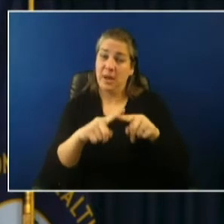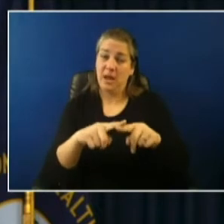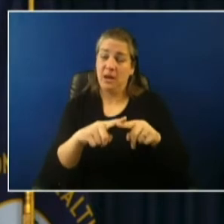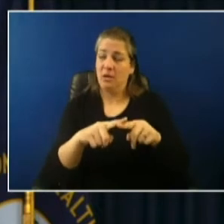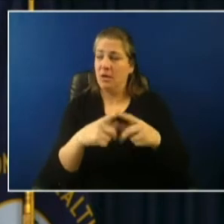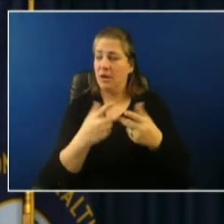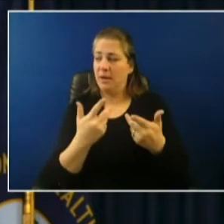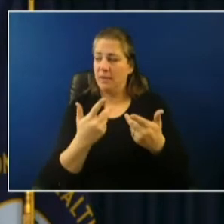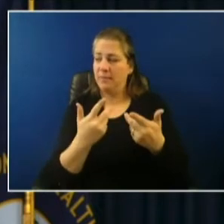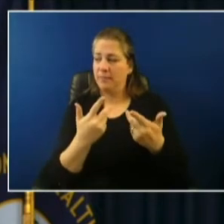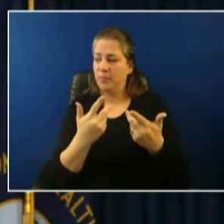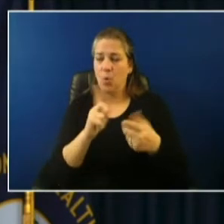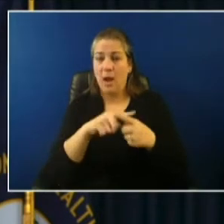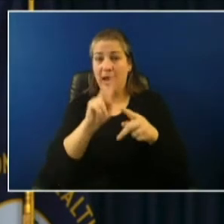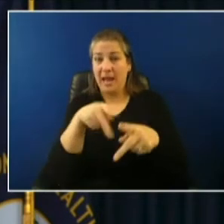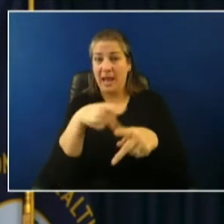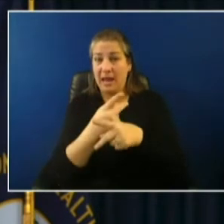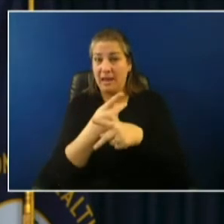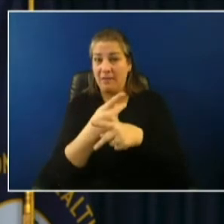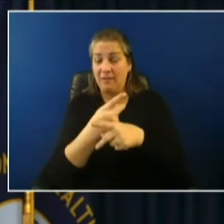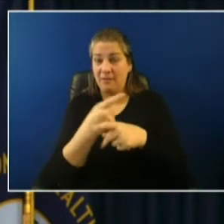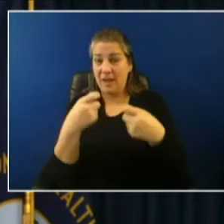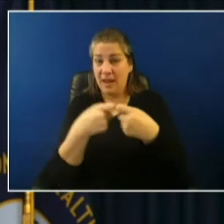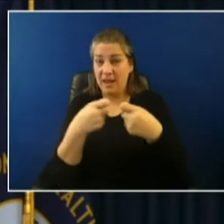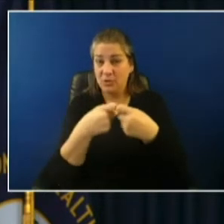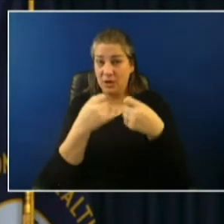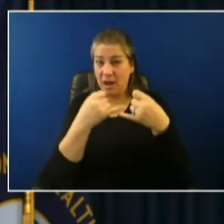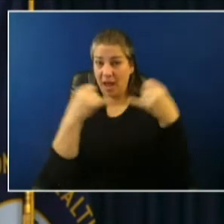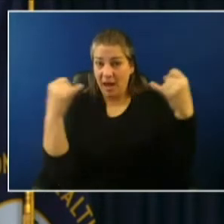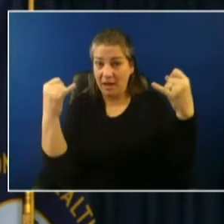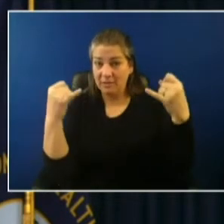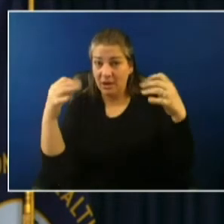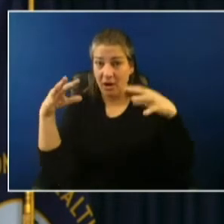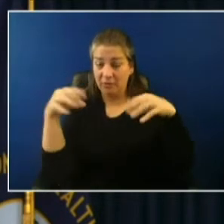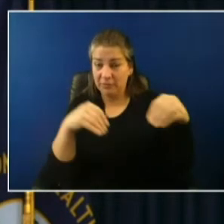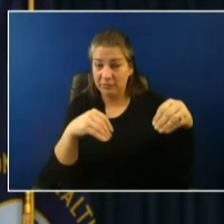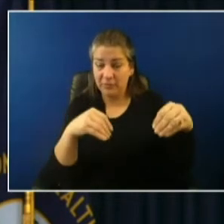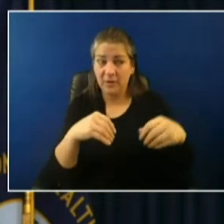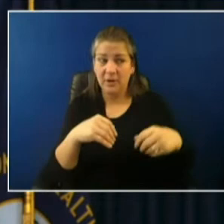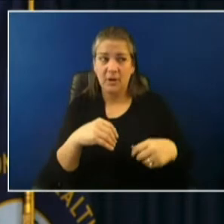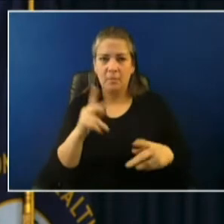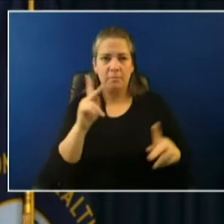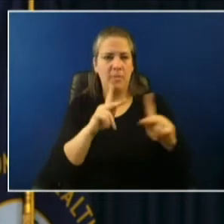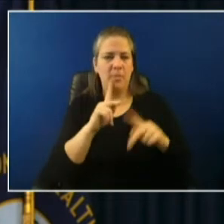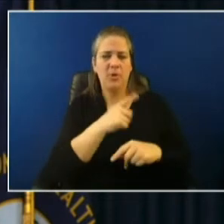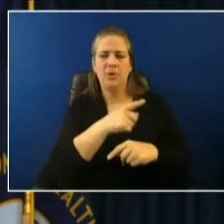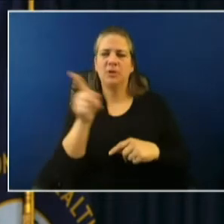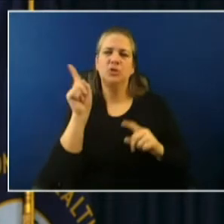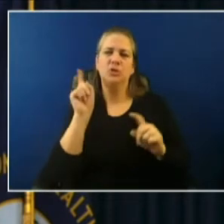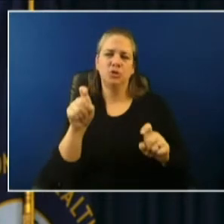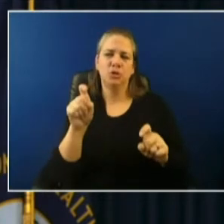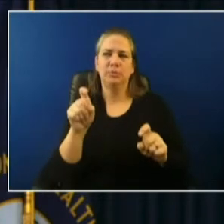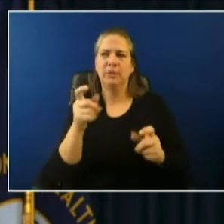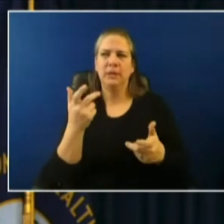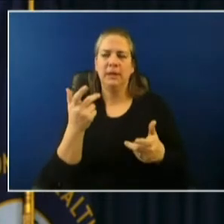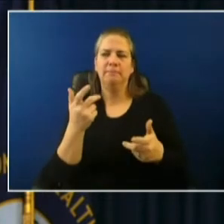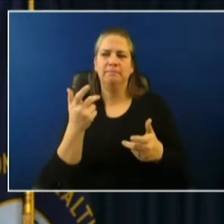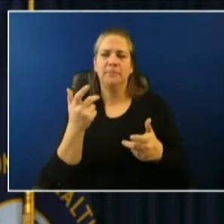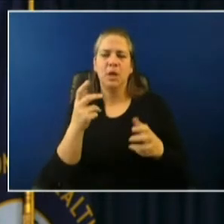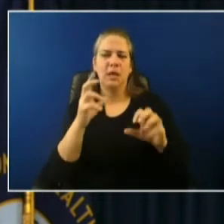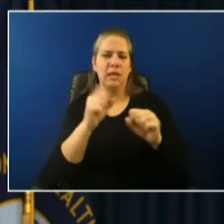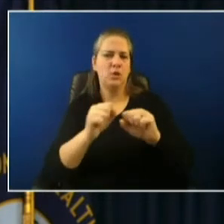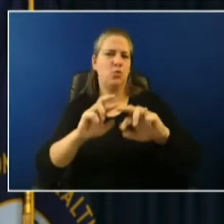what type of power lines may or may not go down for individuals, but people just need to be at the moment prepared